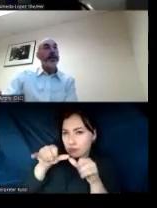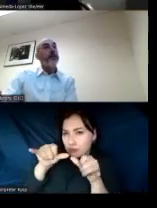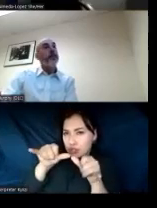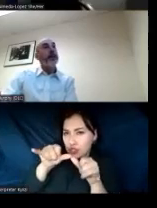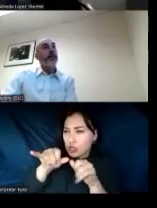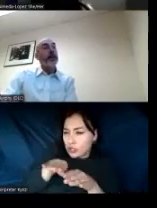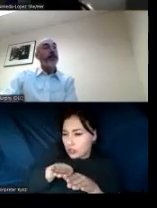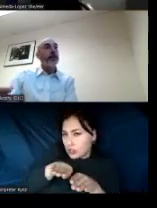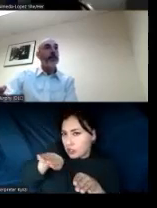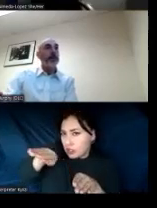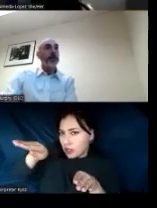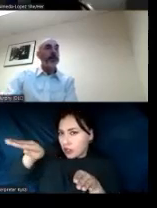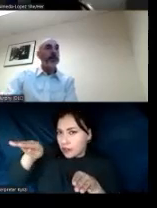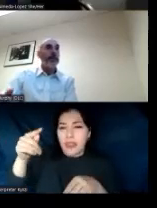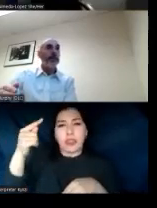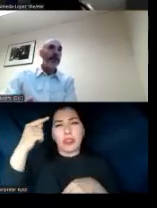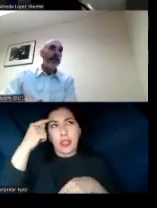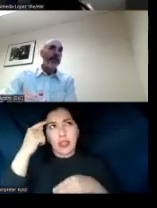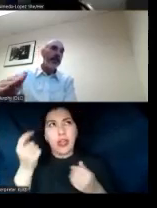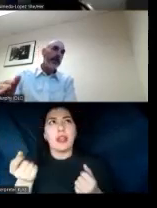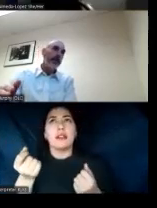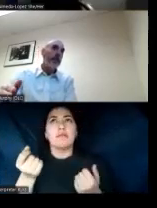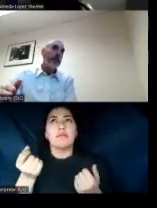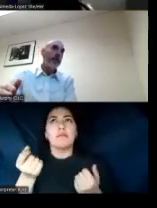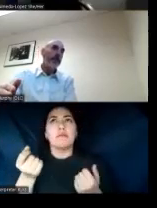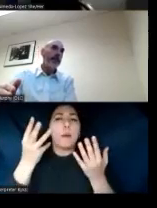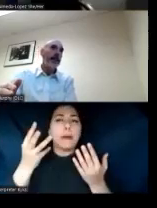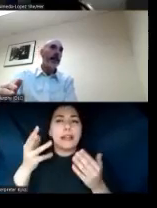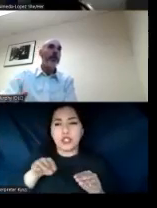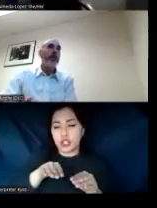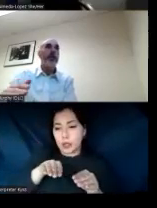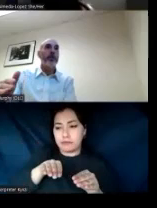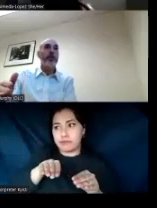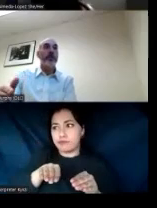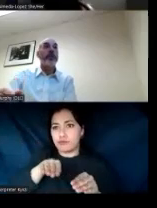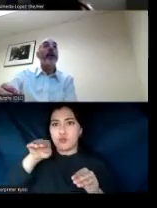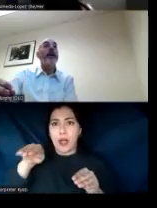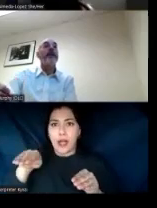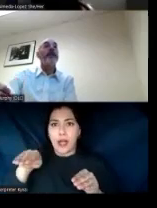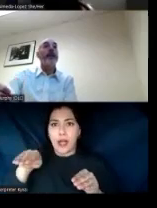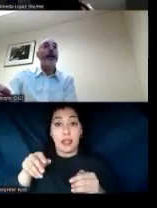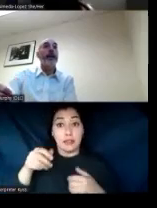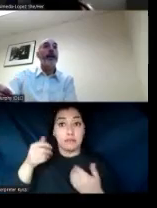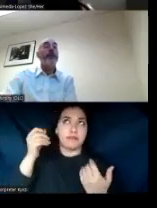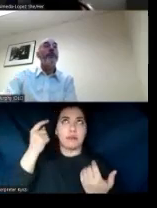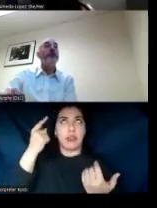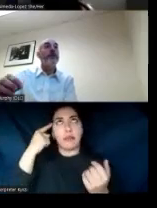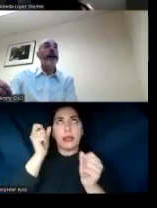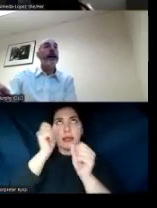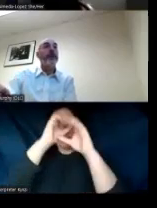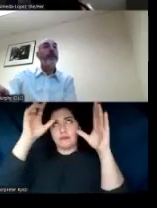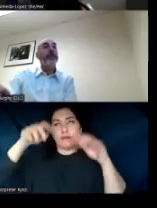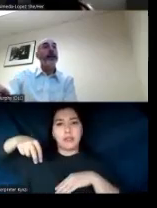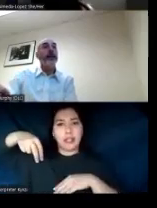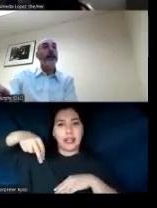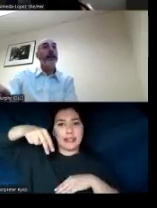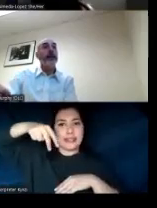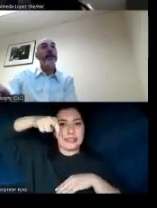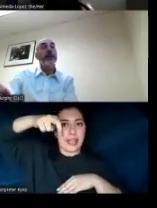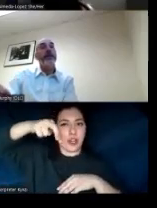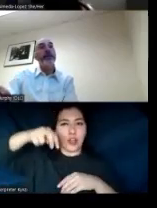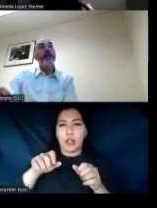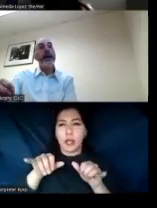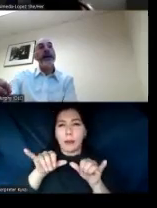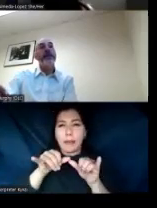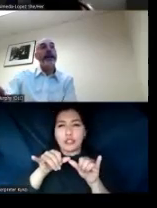rise that needs to be covered. If it's a step, if it's a step up onto the sidewalk, or just think about a stair, measure the height of the stair. All right.